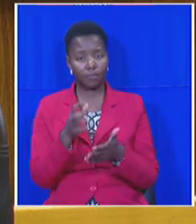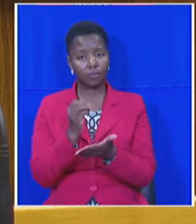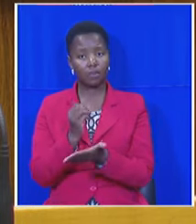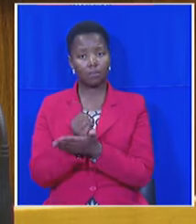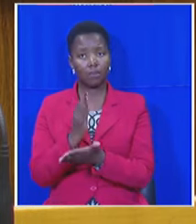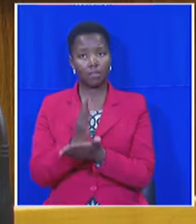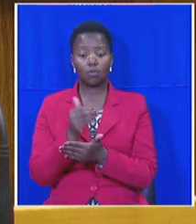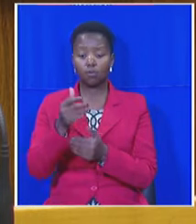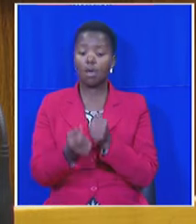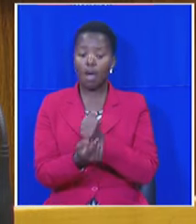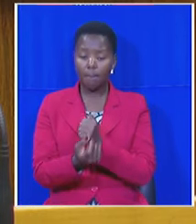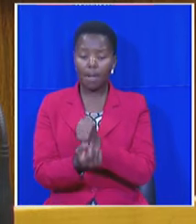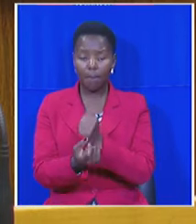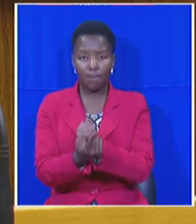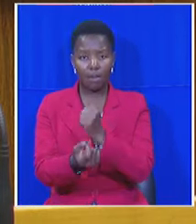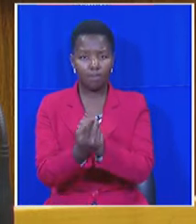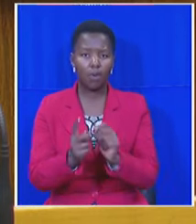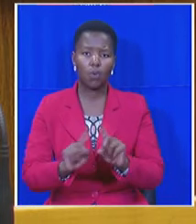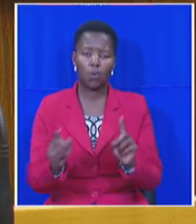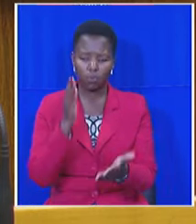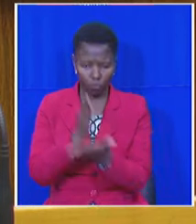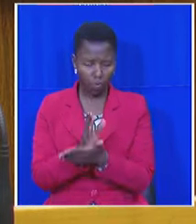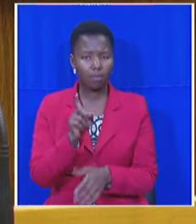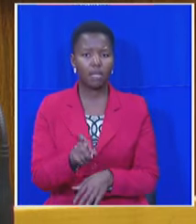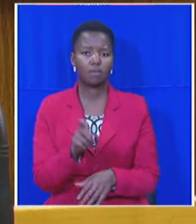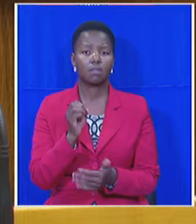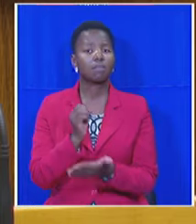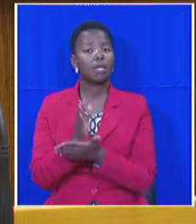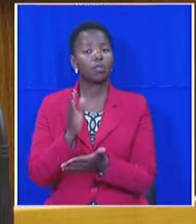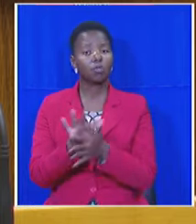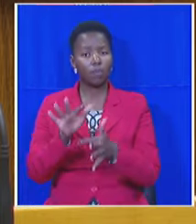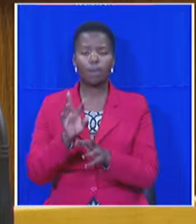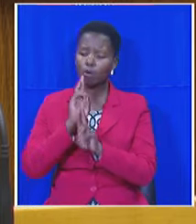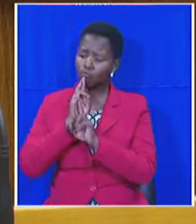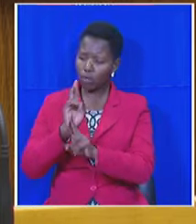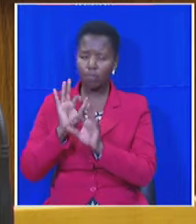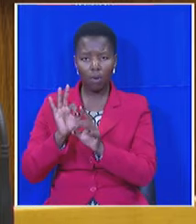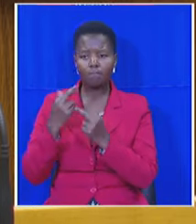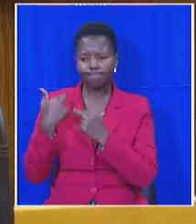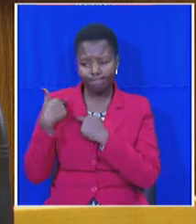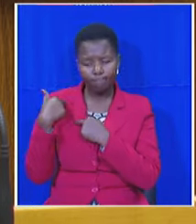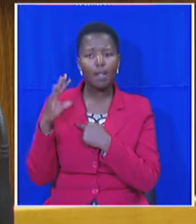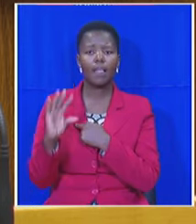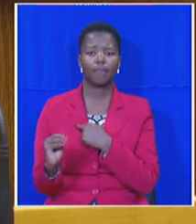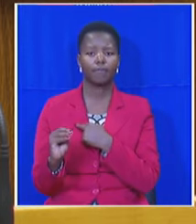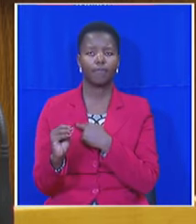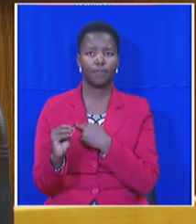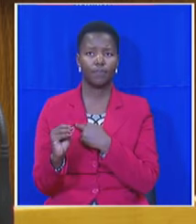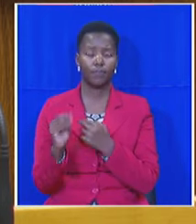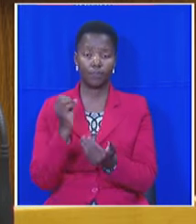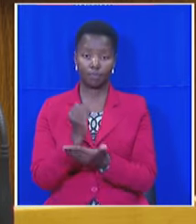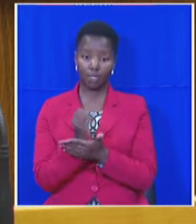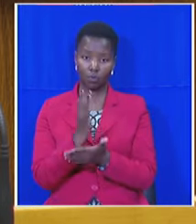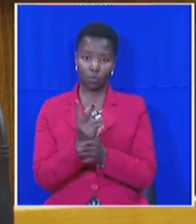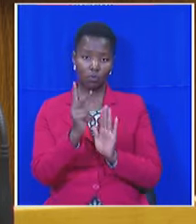this must not go on and on. We must put a stop to it, ensure that people are accountable, make sure that the policies that we have